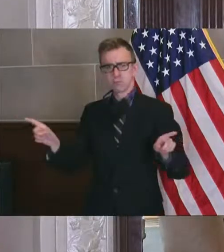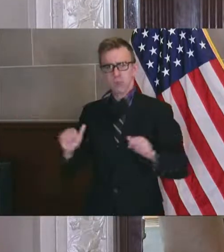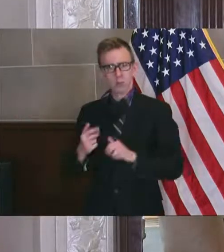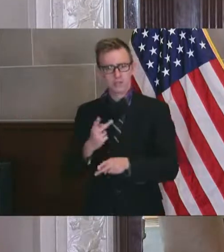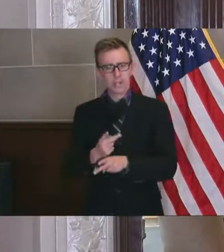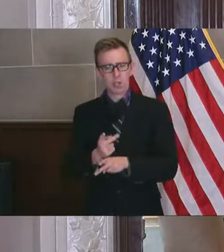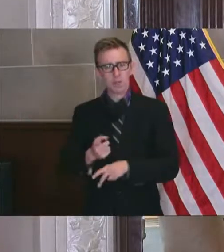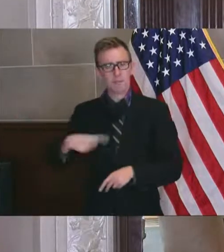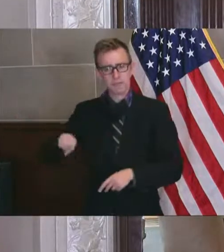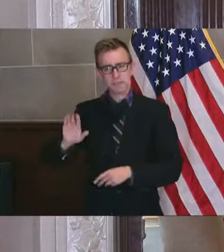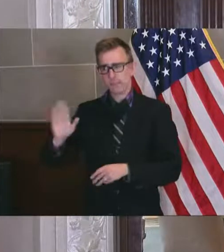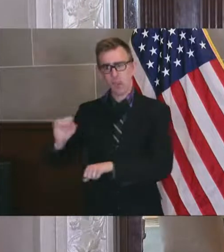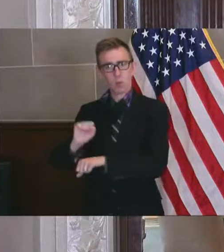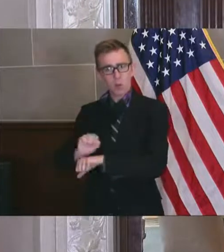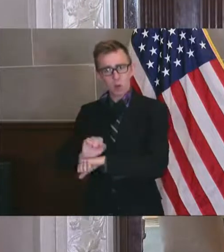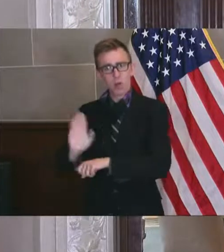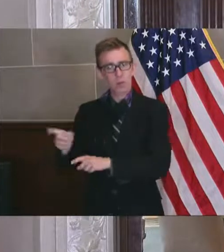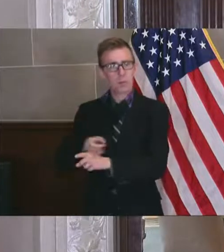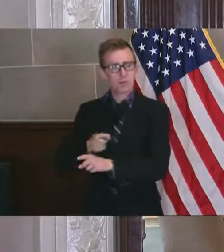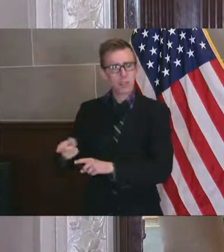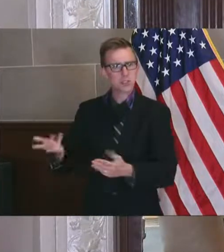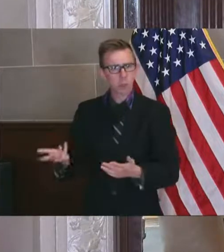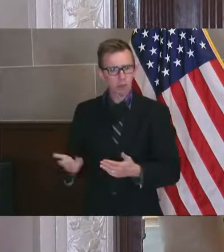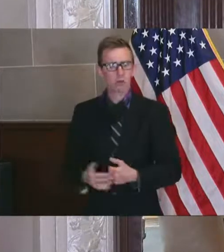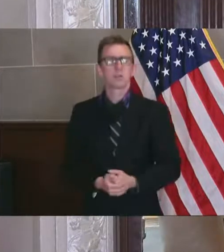And what do they do for a living? What's their profession? So,